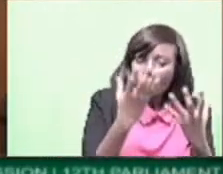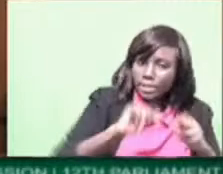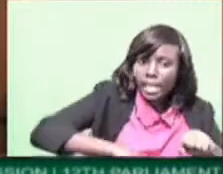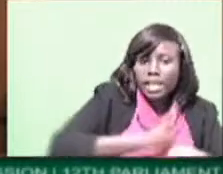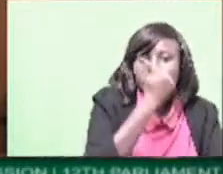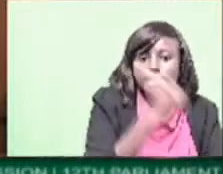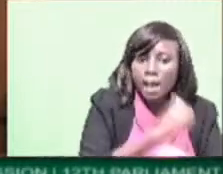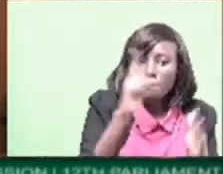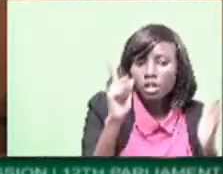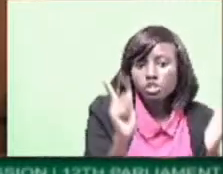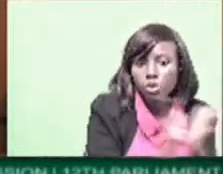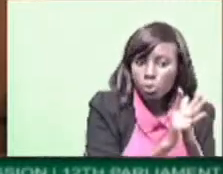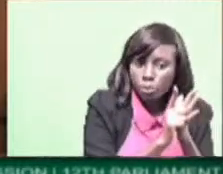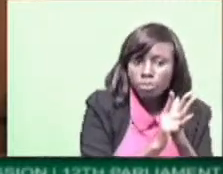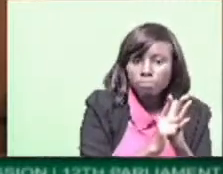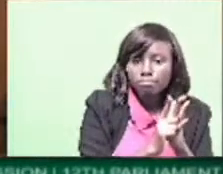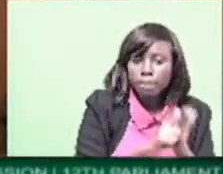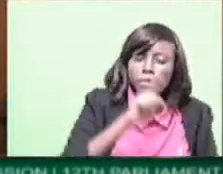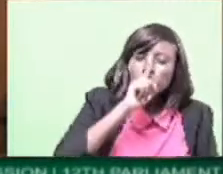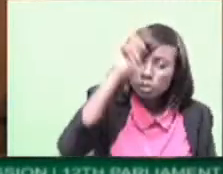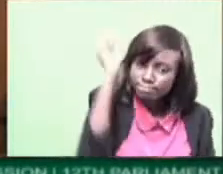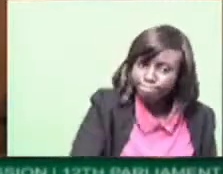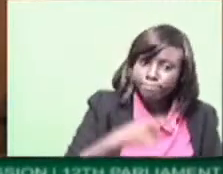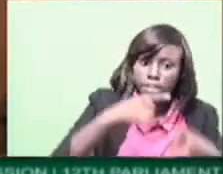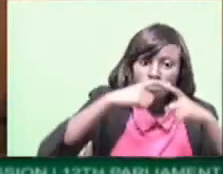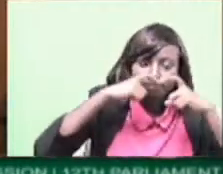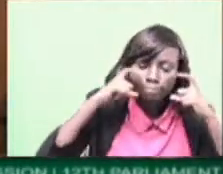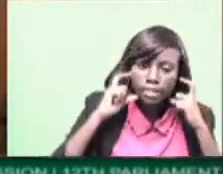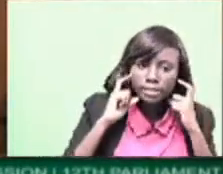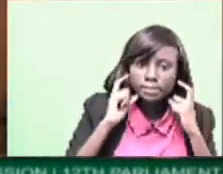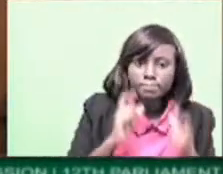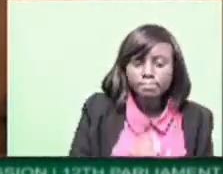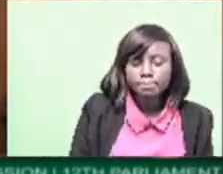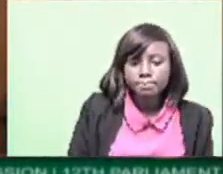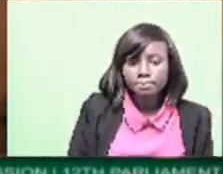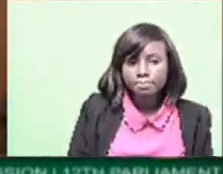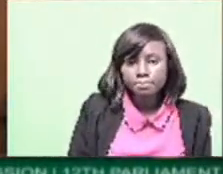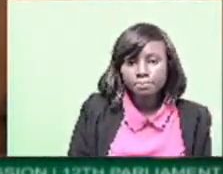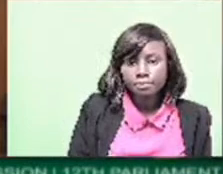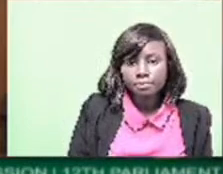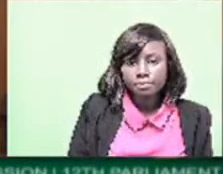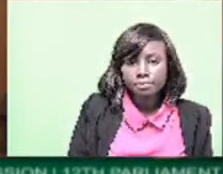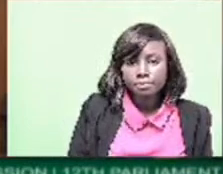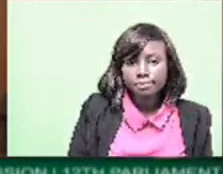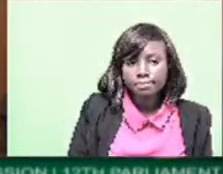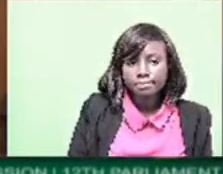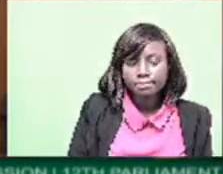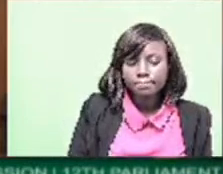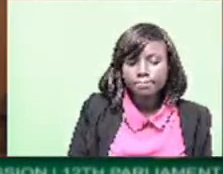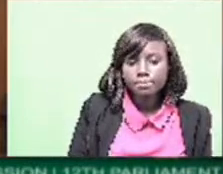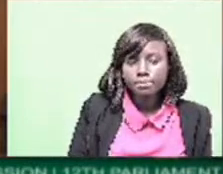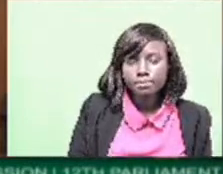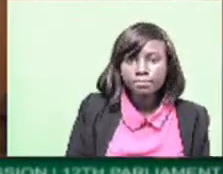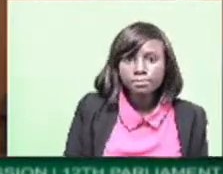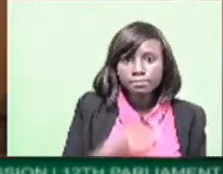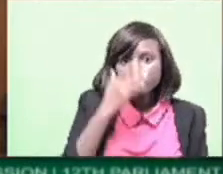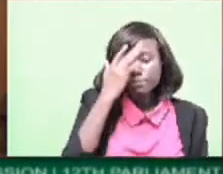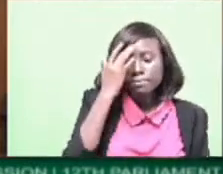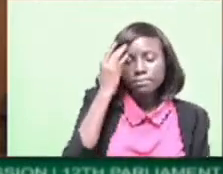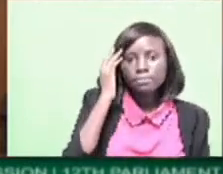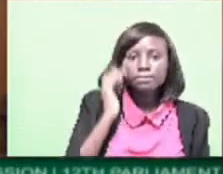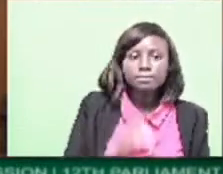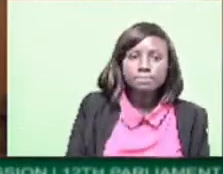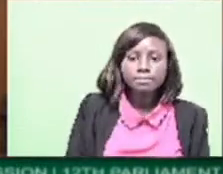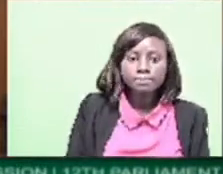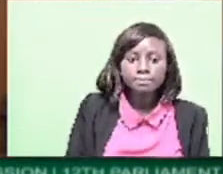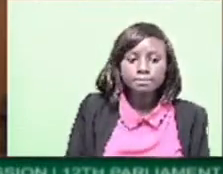good. Of critical relevance, Madam Speaker, I think this credibility